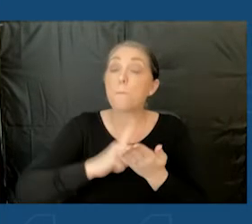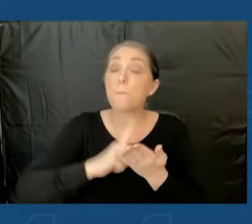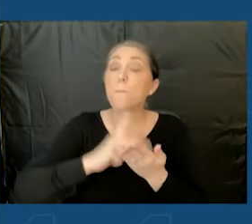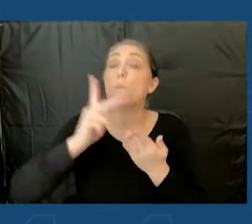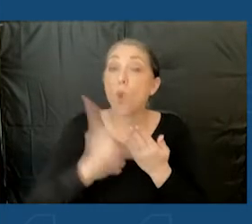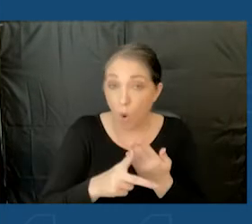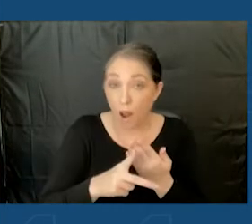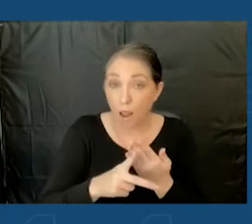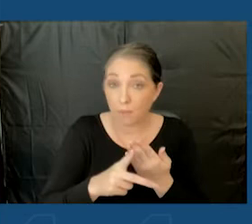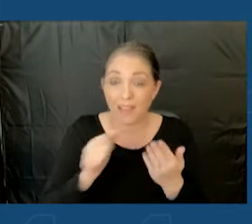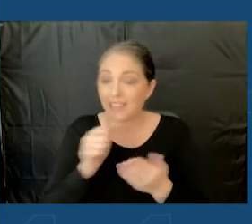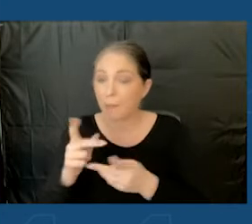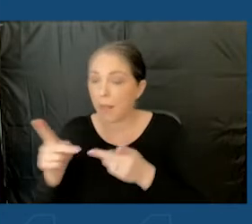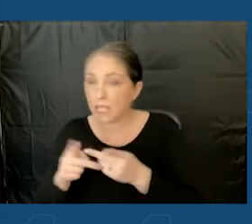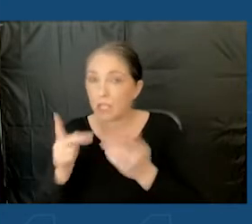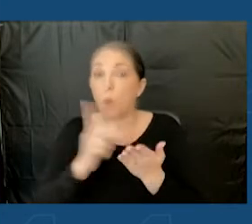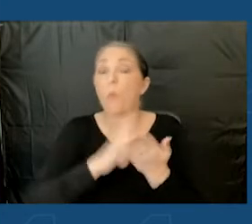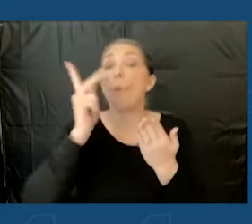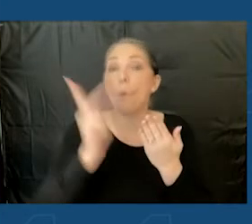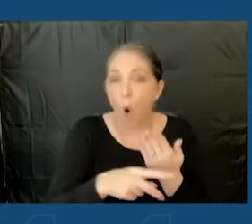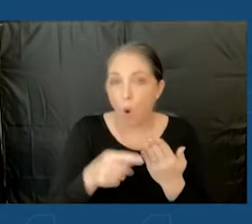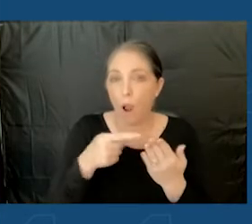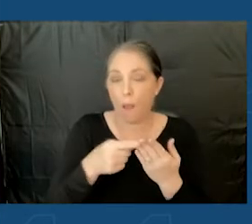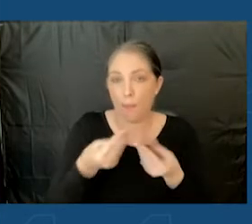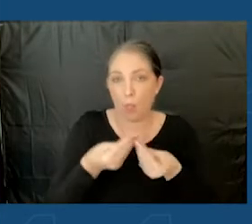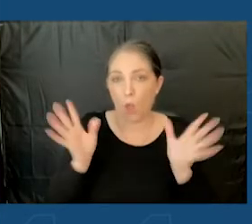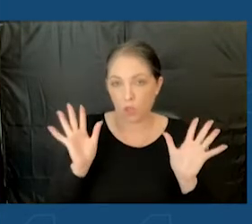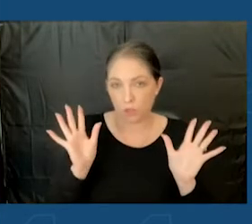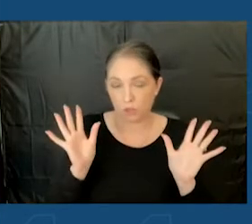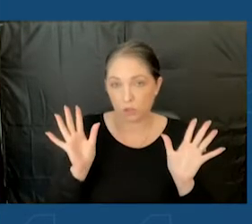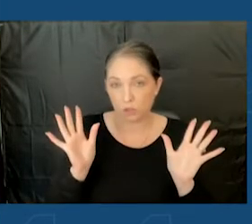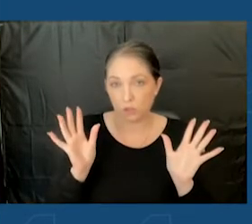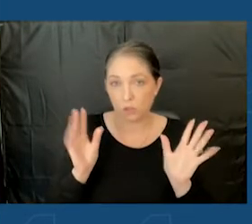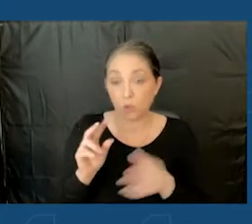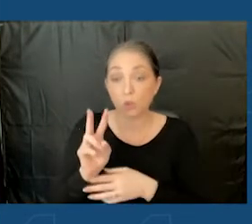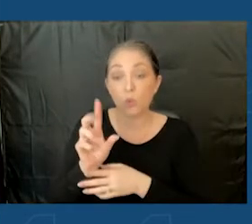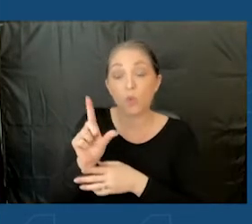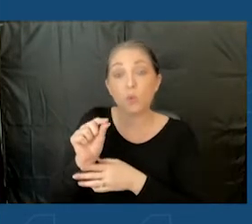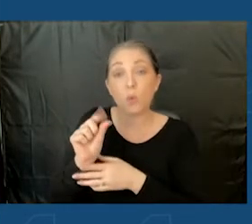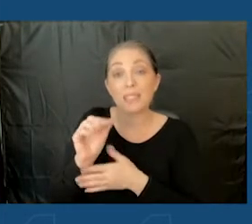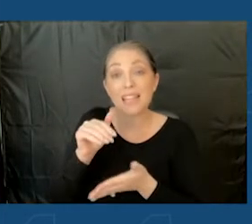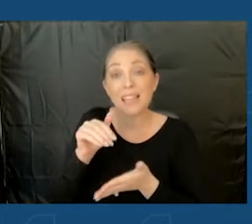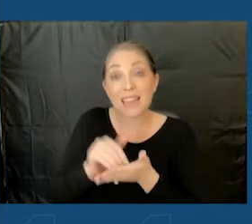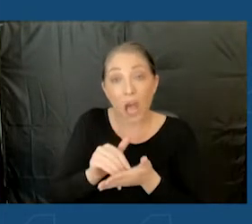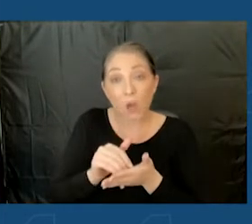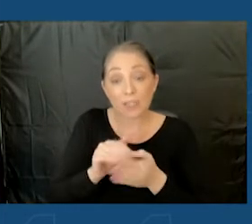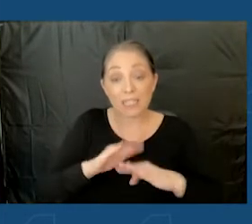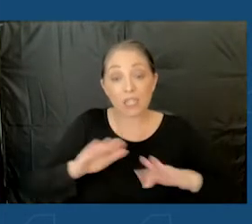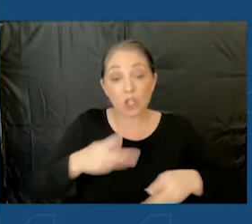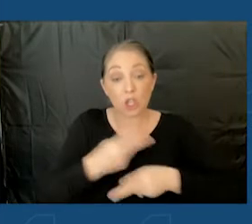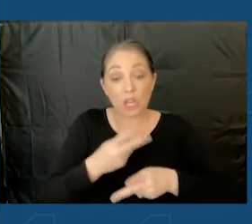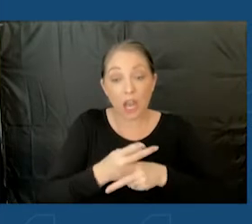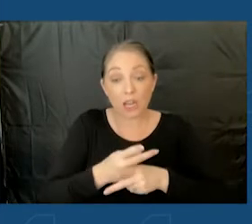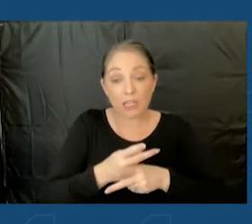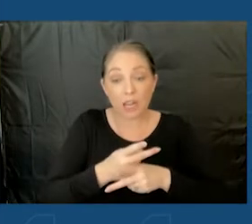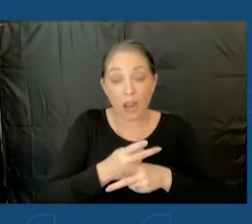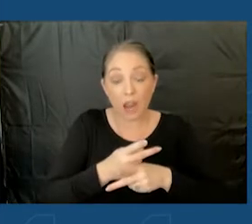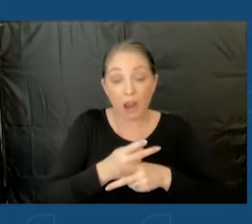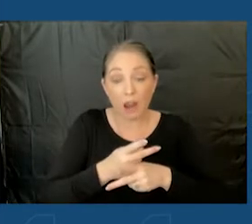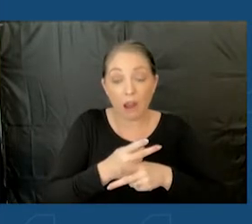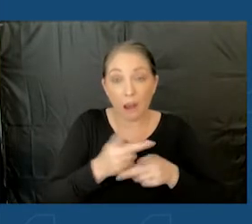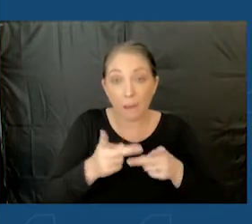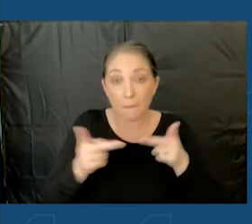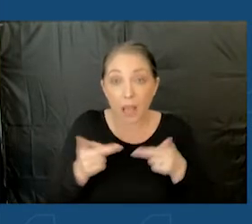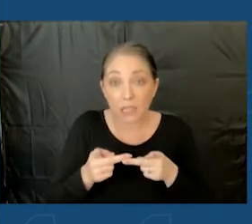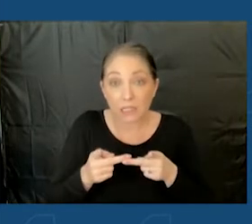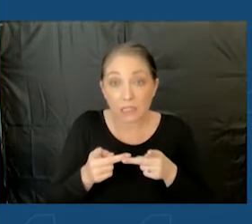programs. And over 20,000 child care slots that were there before the pandemic when things were still really tight, those are gone